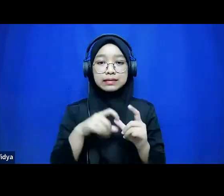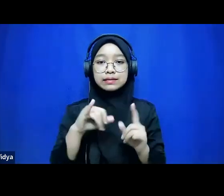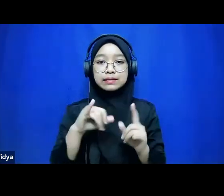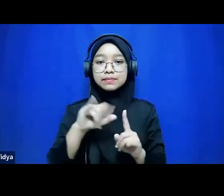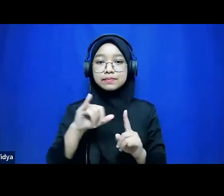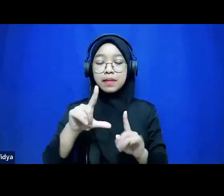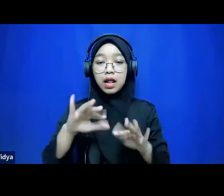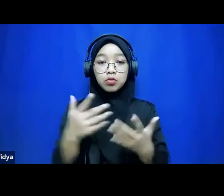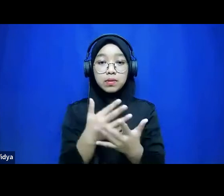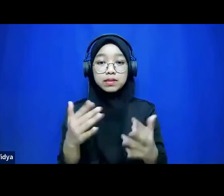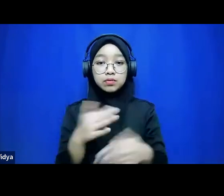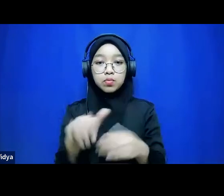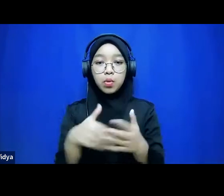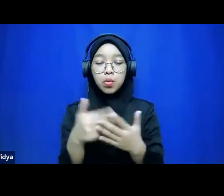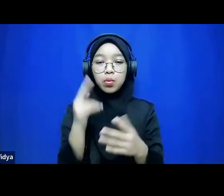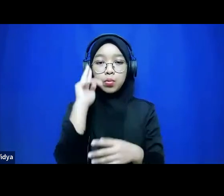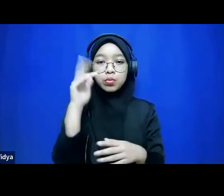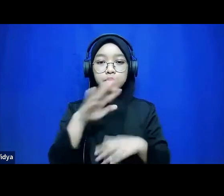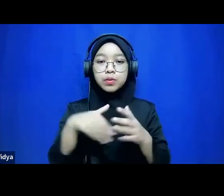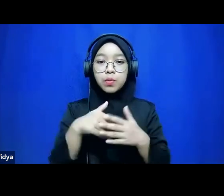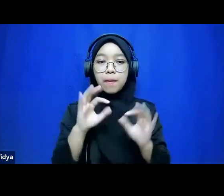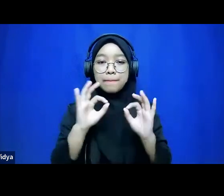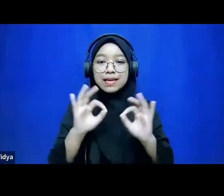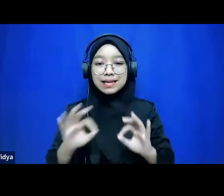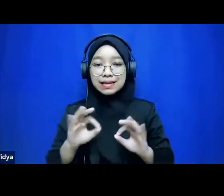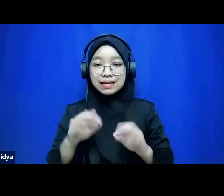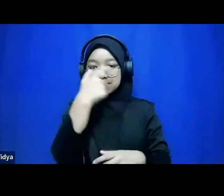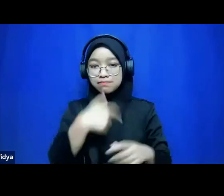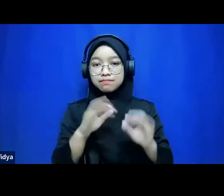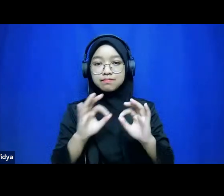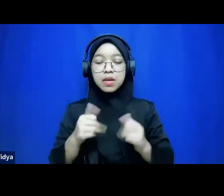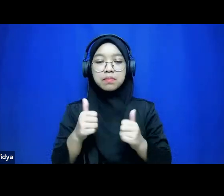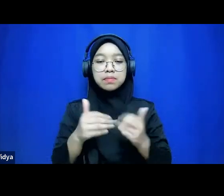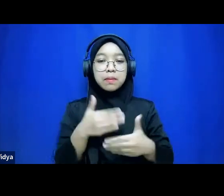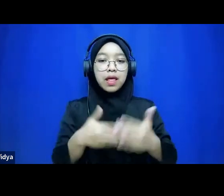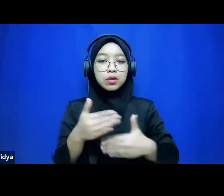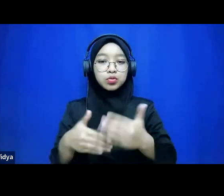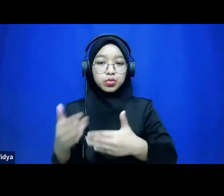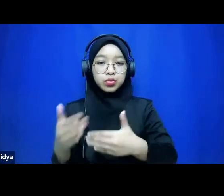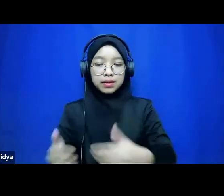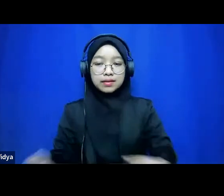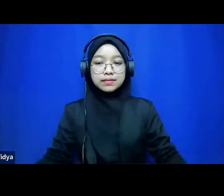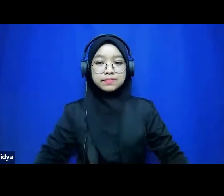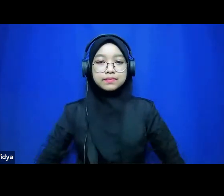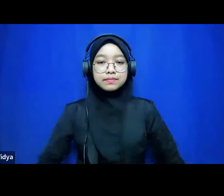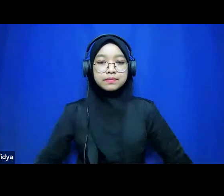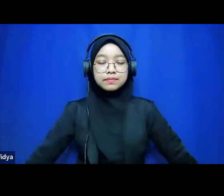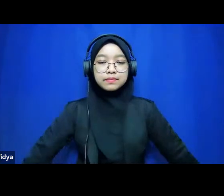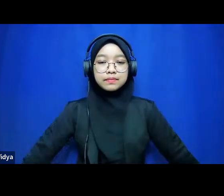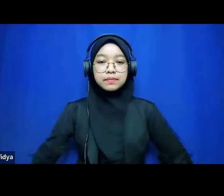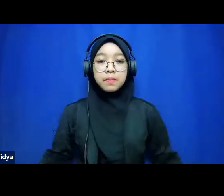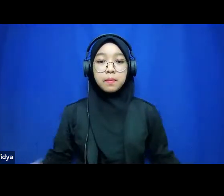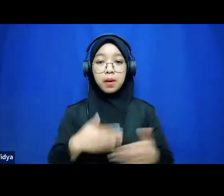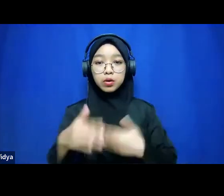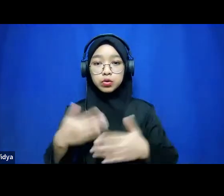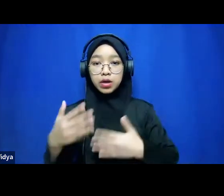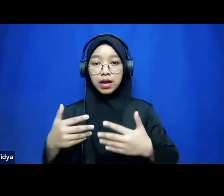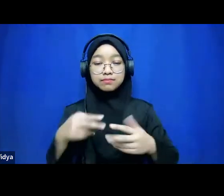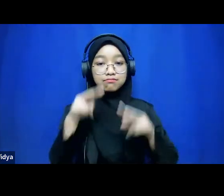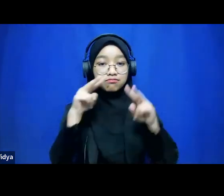to continue to oversee the process of these amendments for